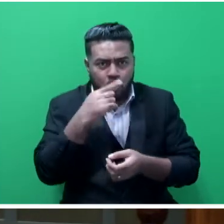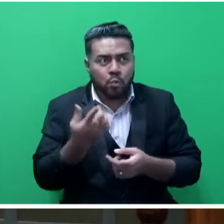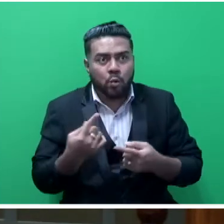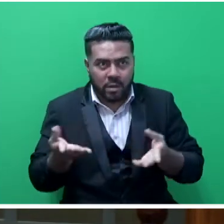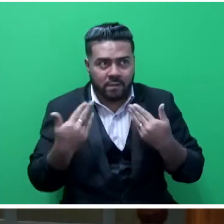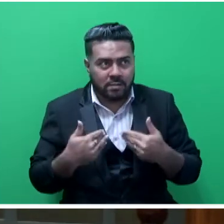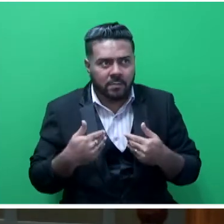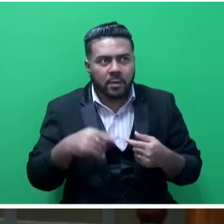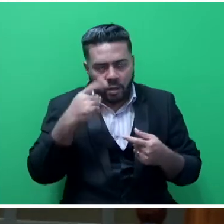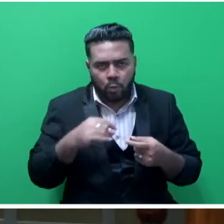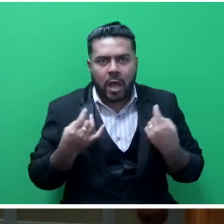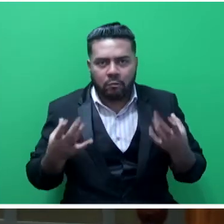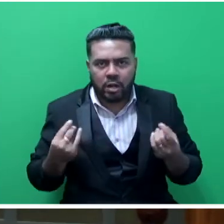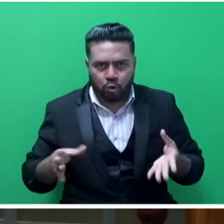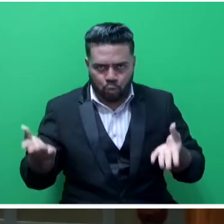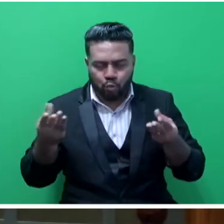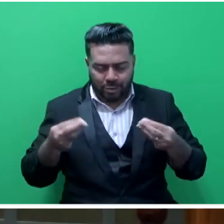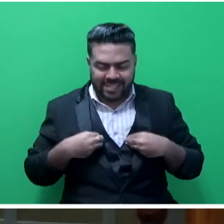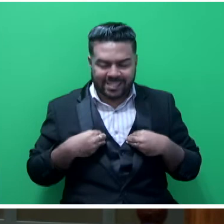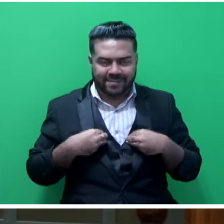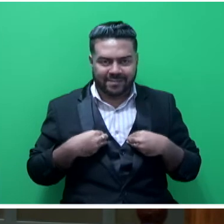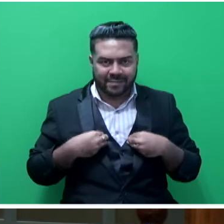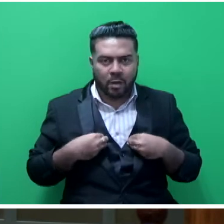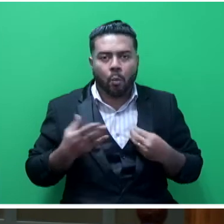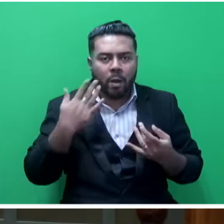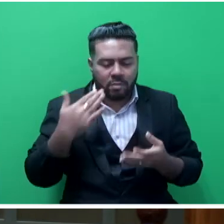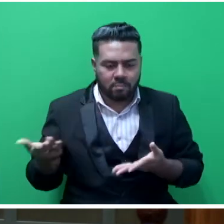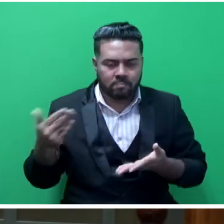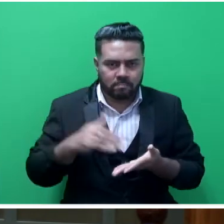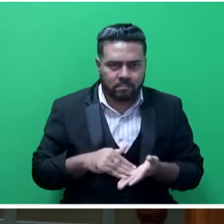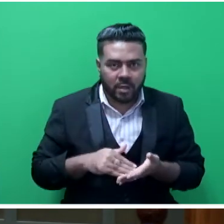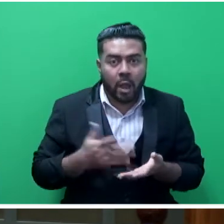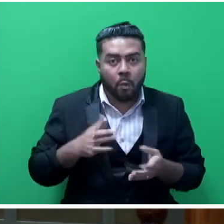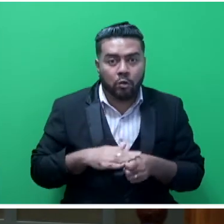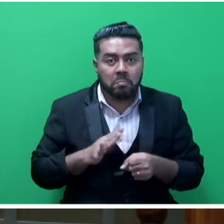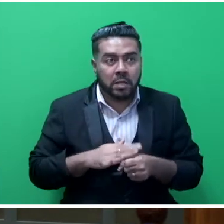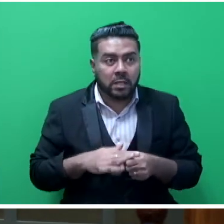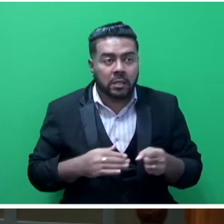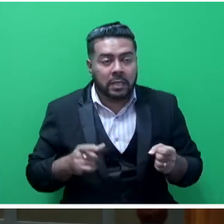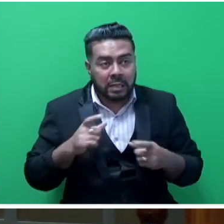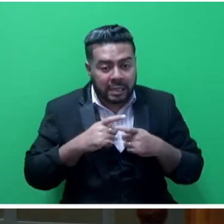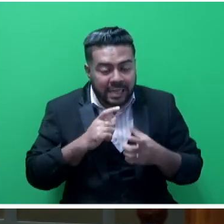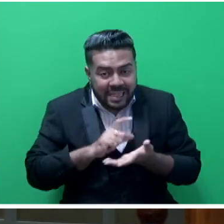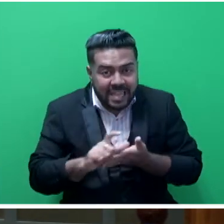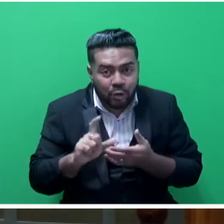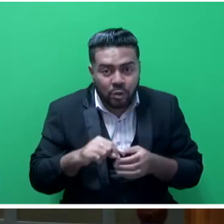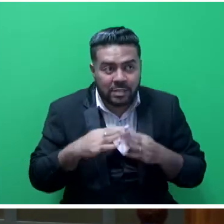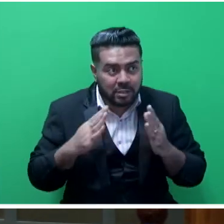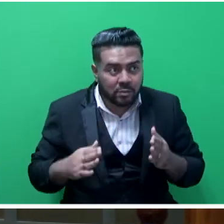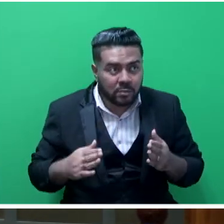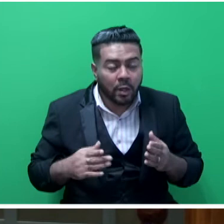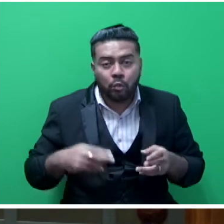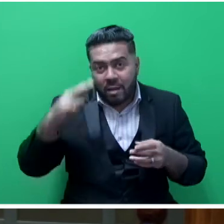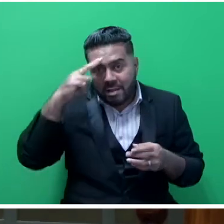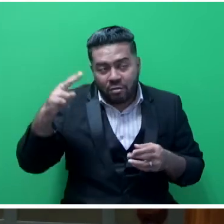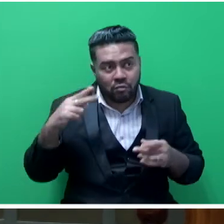vaccine, that we are ready to receive the vaccines as they come. And I want to make it also very clear to this August House, Honourable Speaker, and to the nation